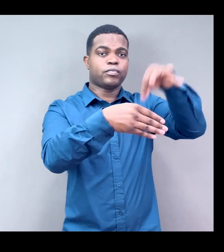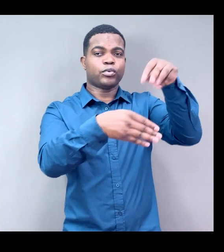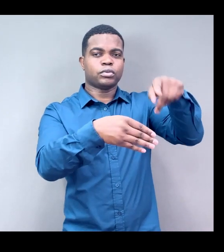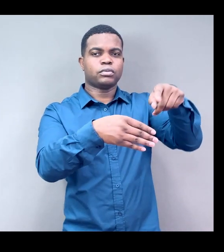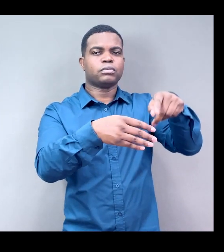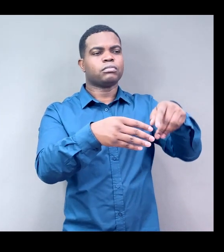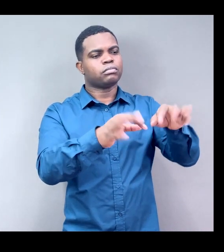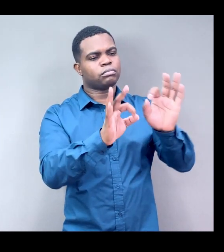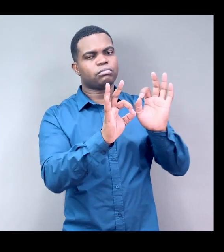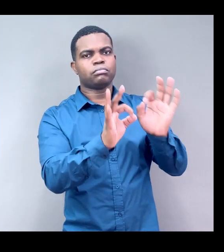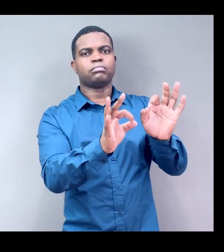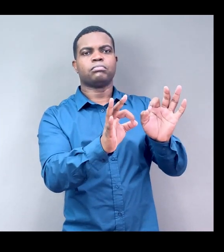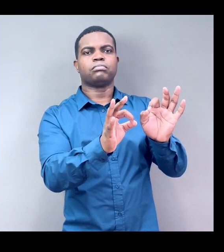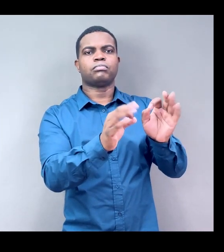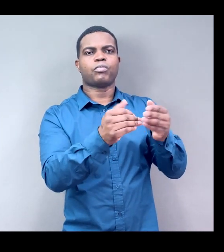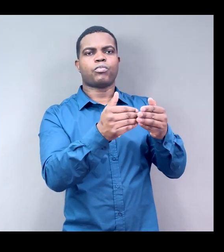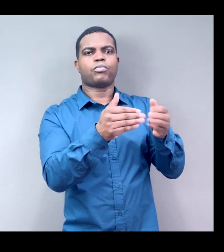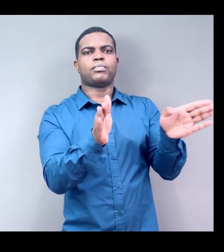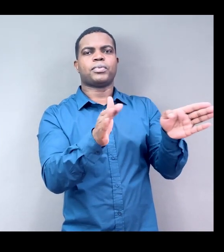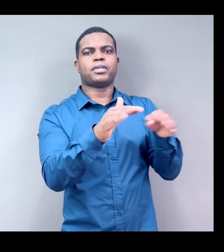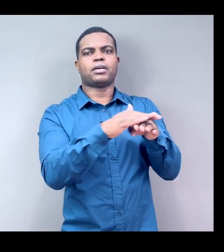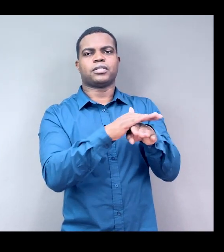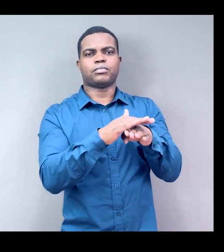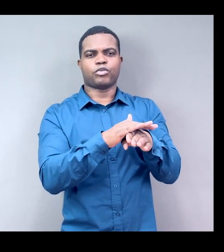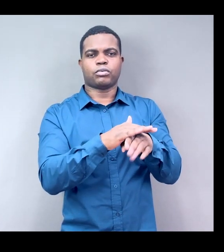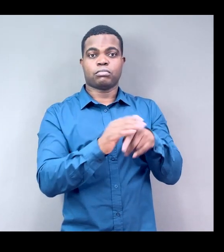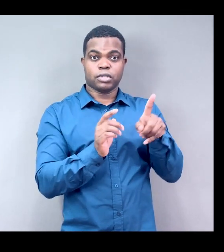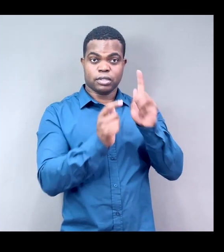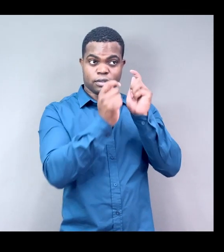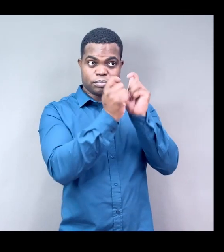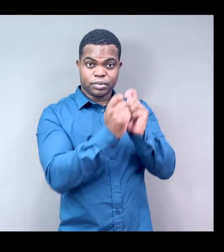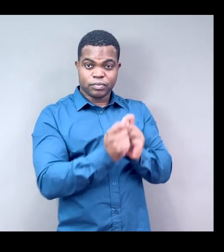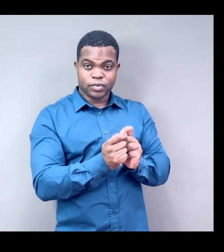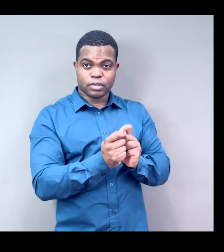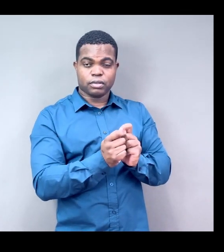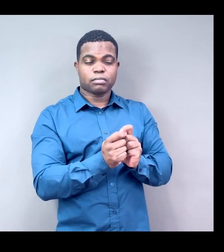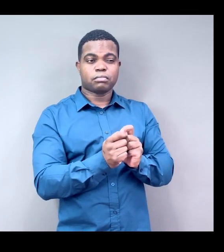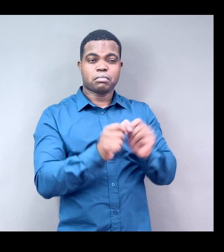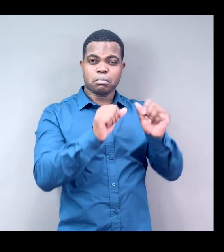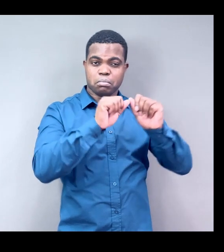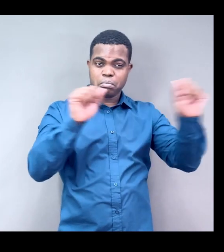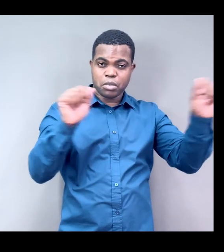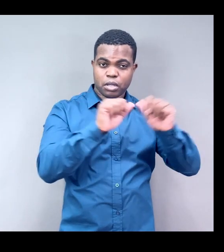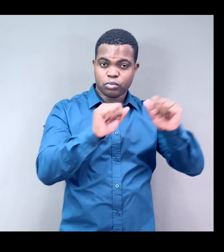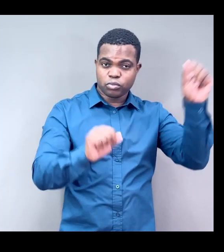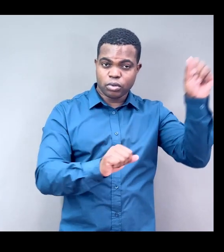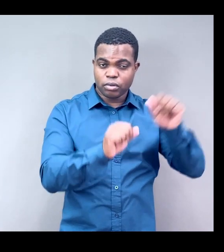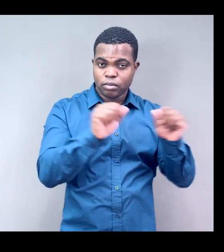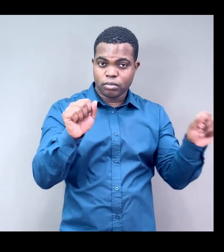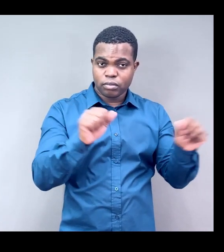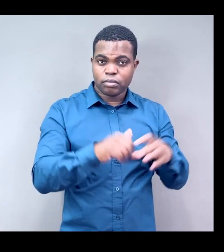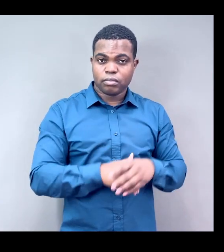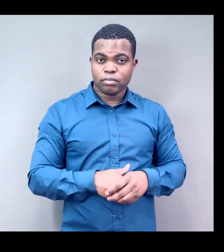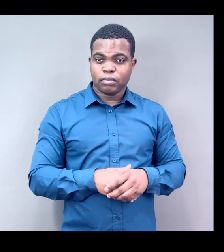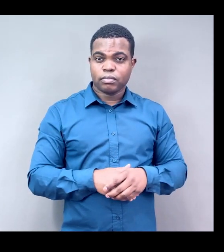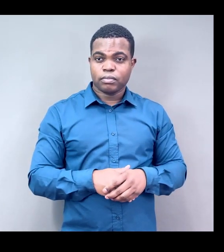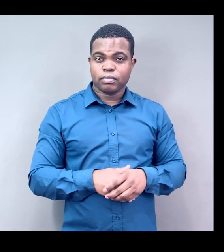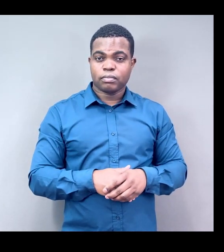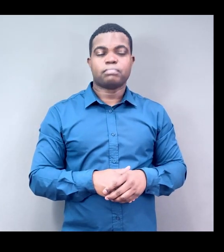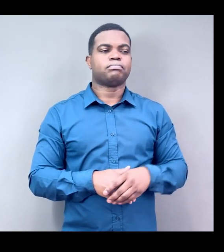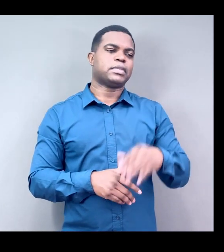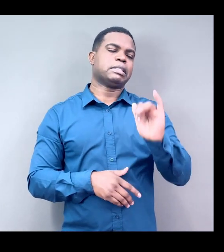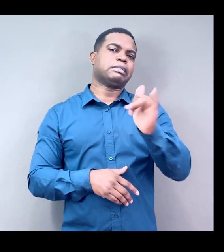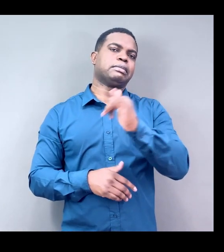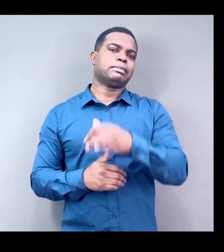5 marginalized communities. So it is specific. Is it is it